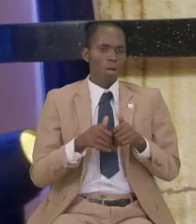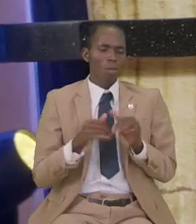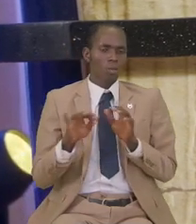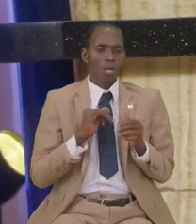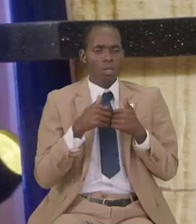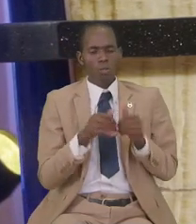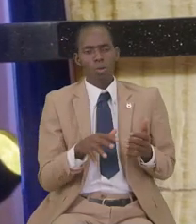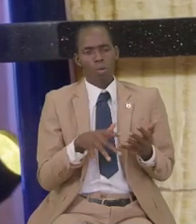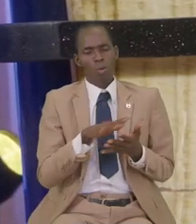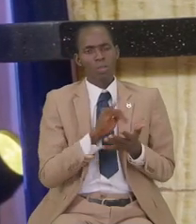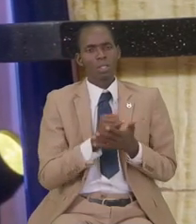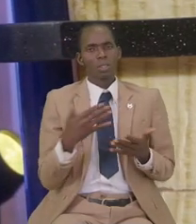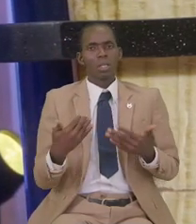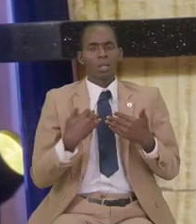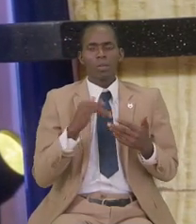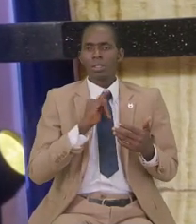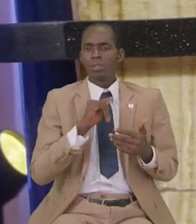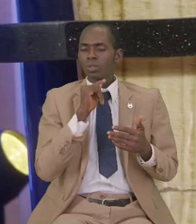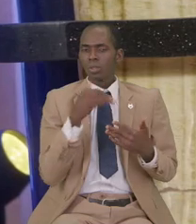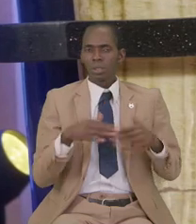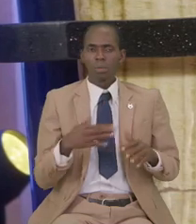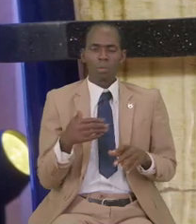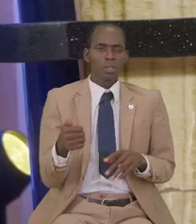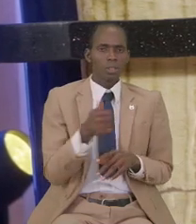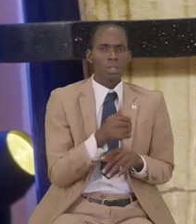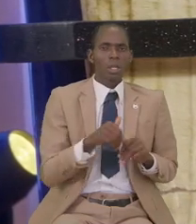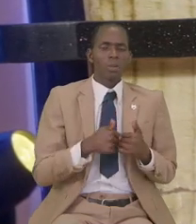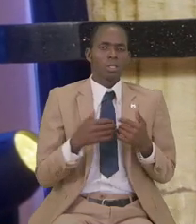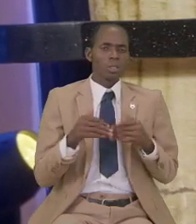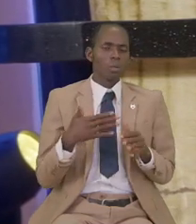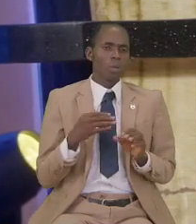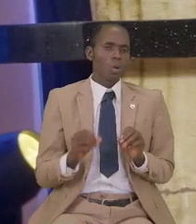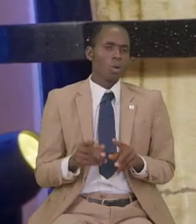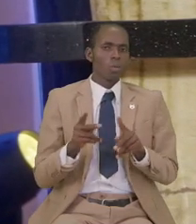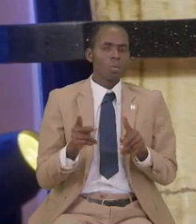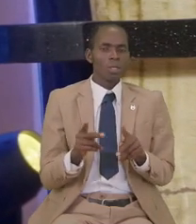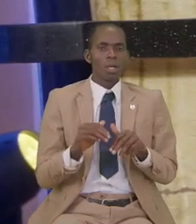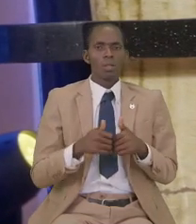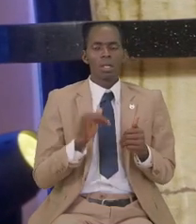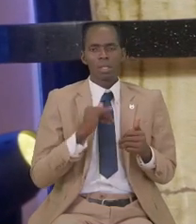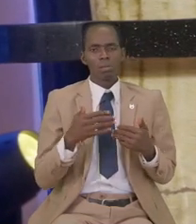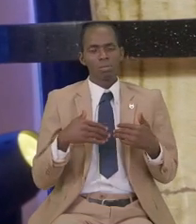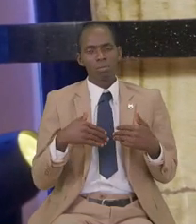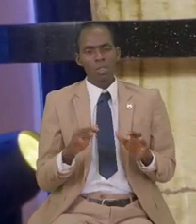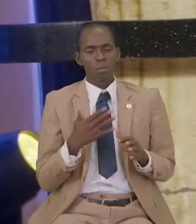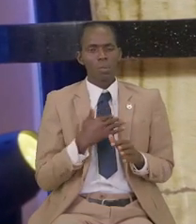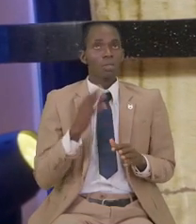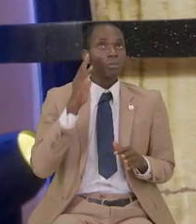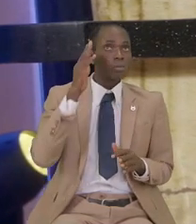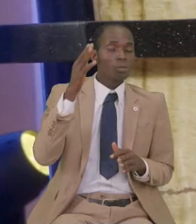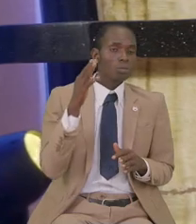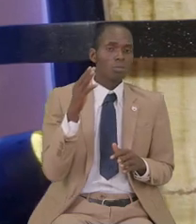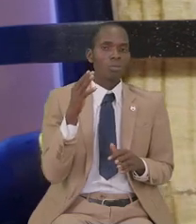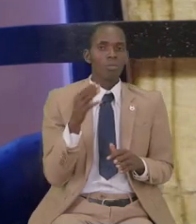sell myself? How did I sell my opportunities? How did I sell my future? How did I